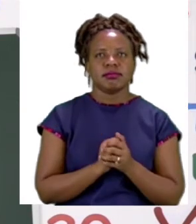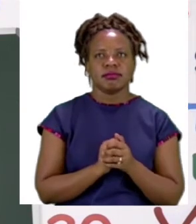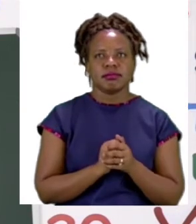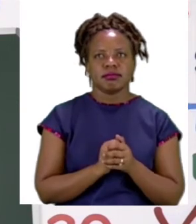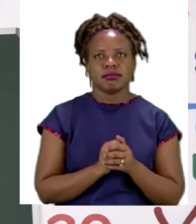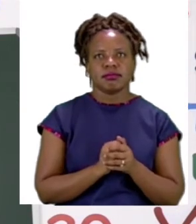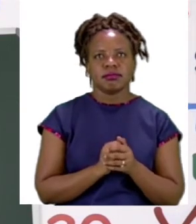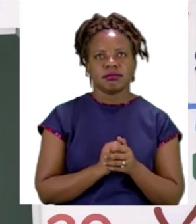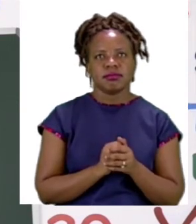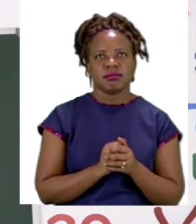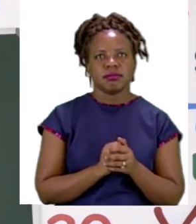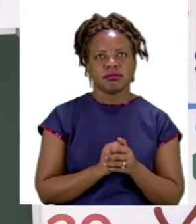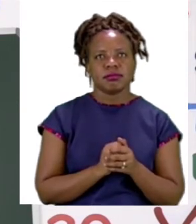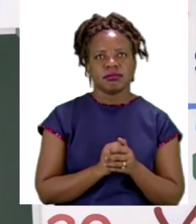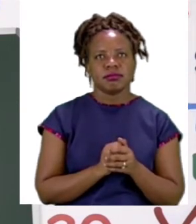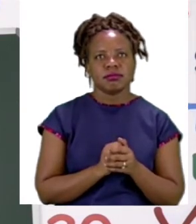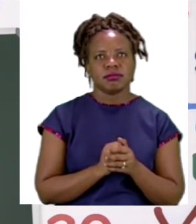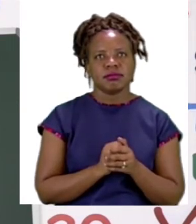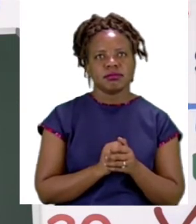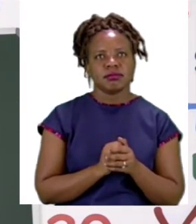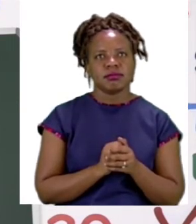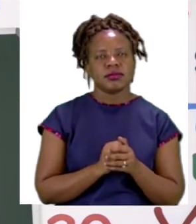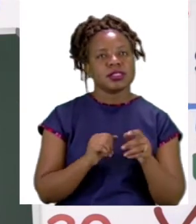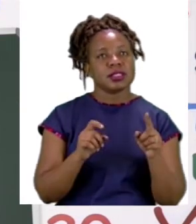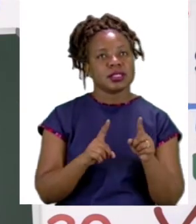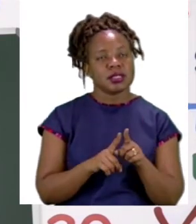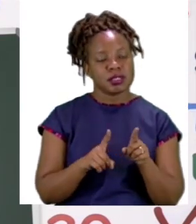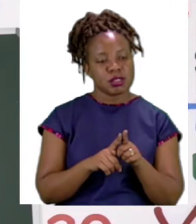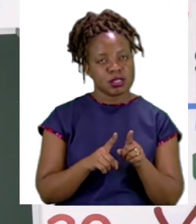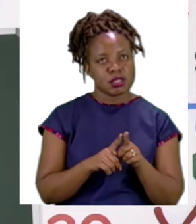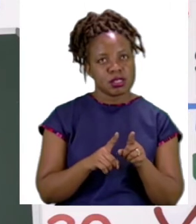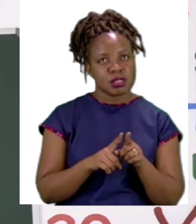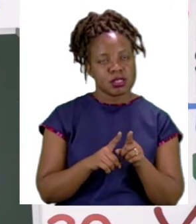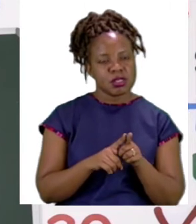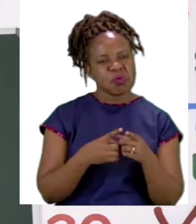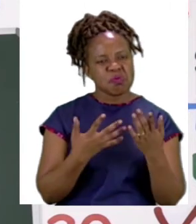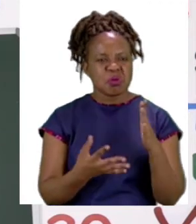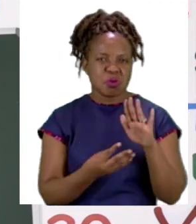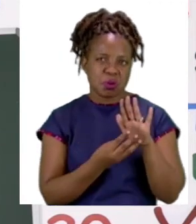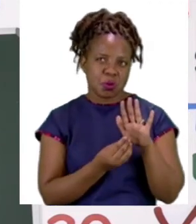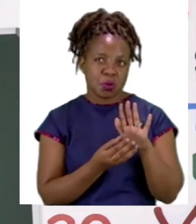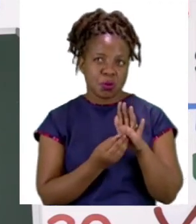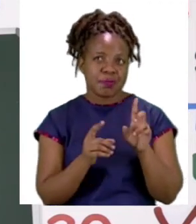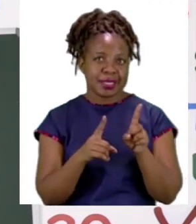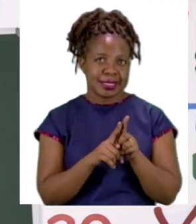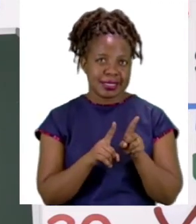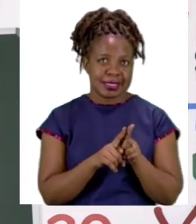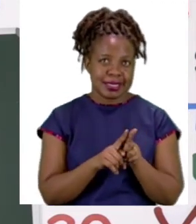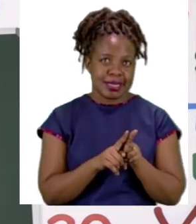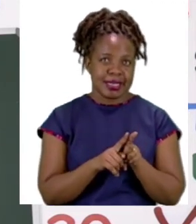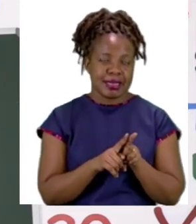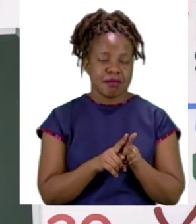also copy me, but I'd really, really like you to do your own work because this is